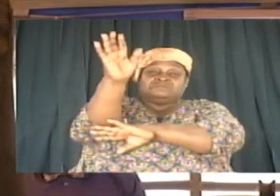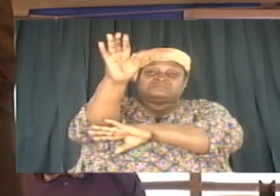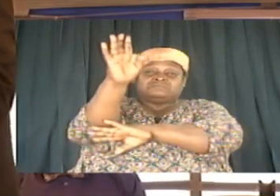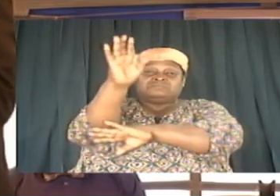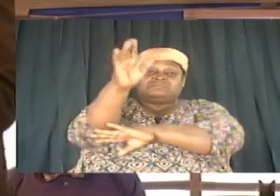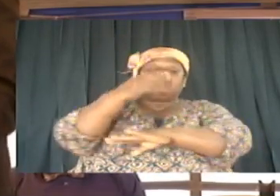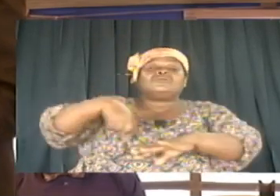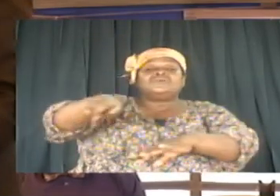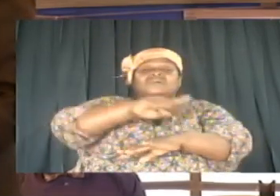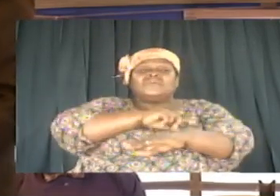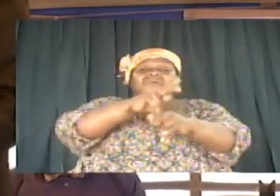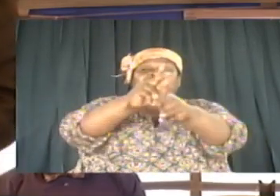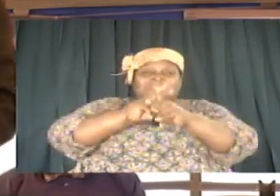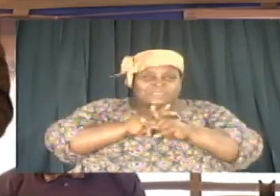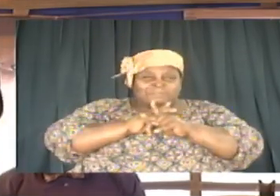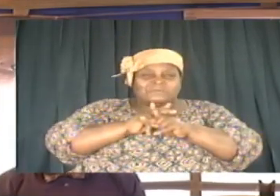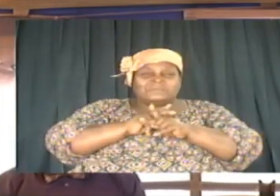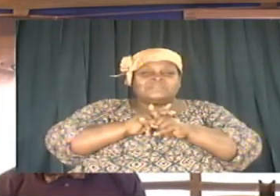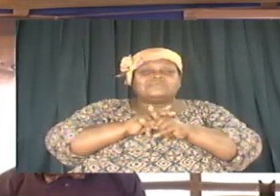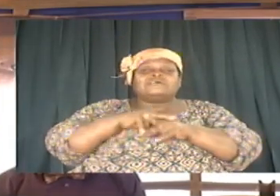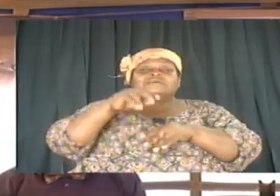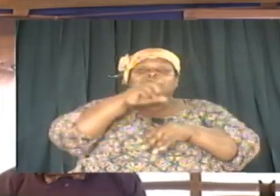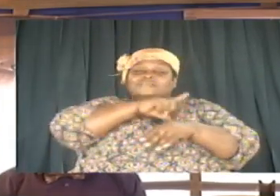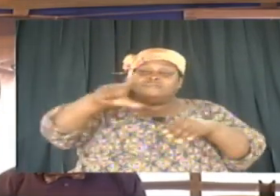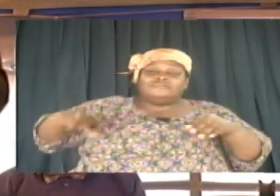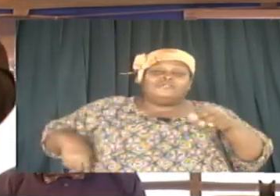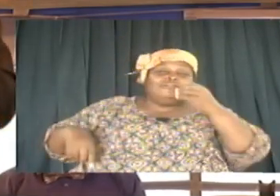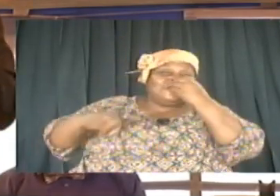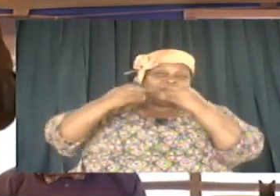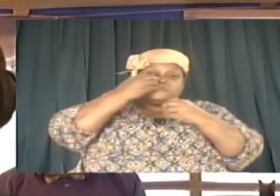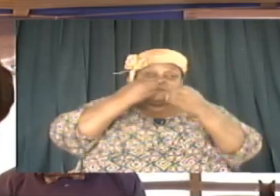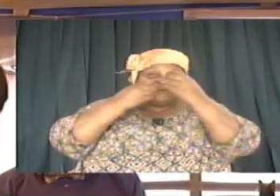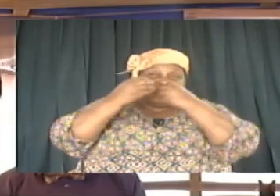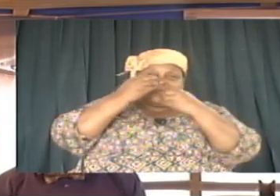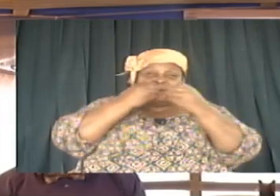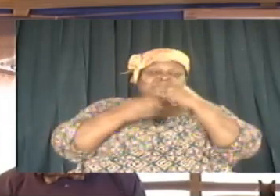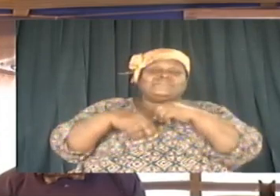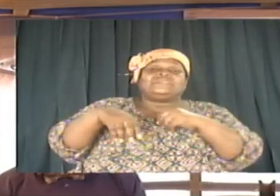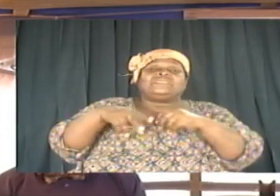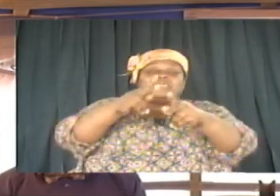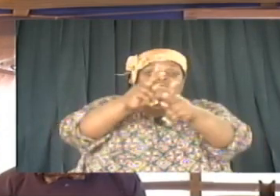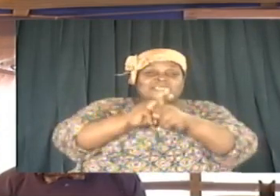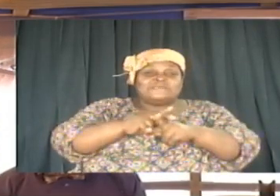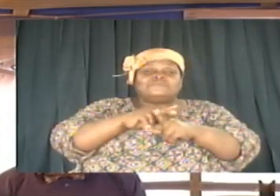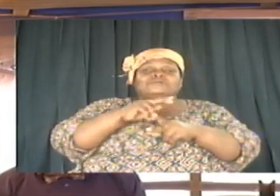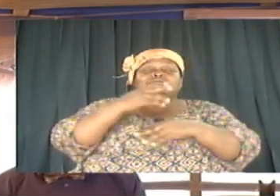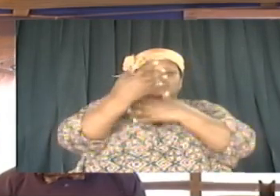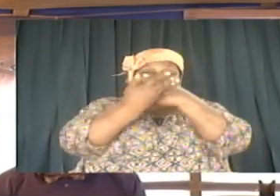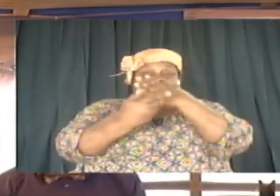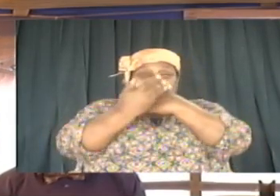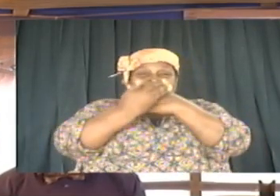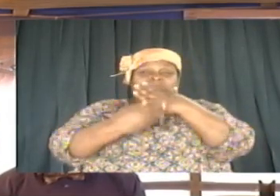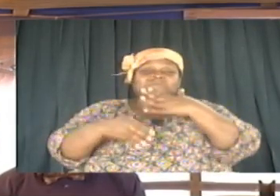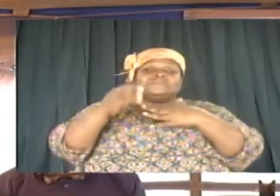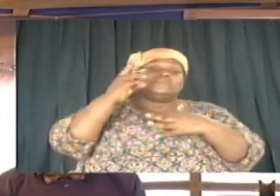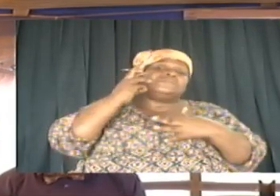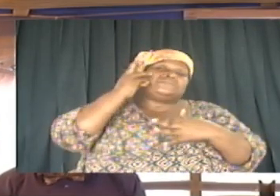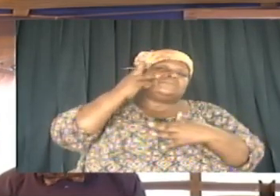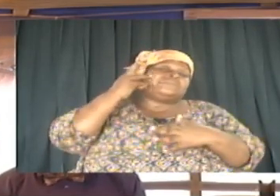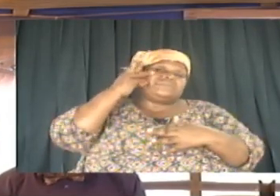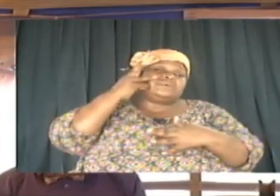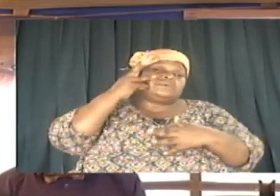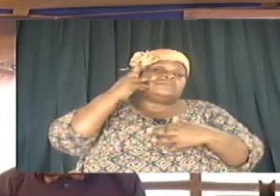we're keeping the Passover. We're keeping communion at your house